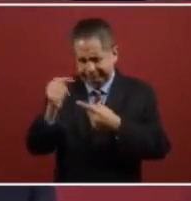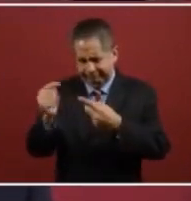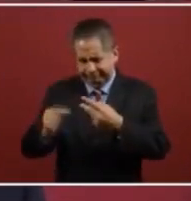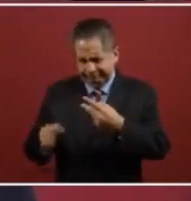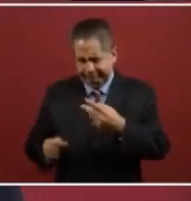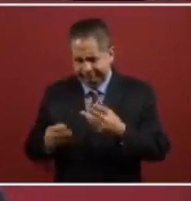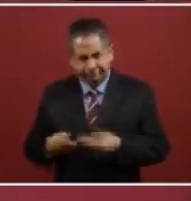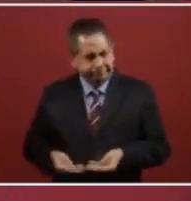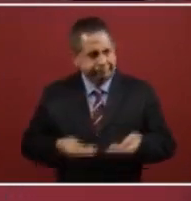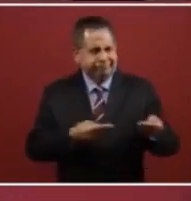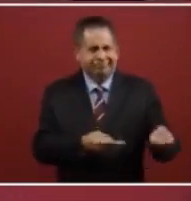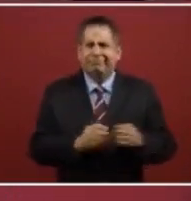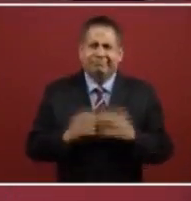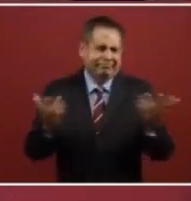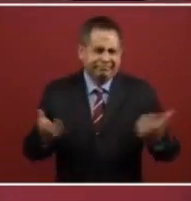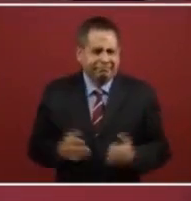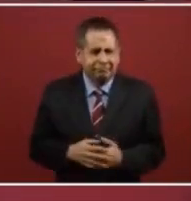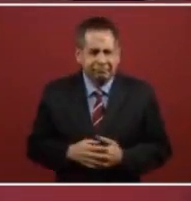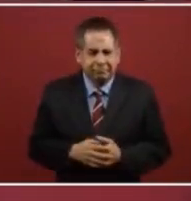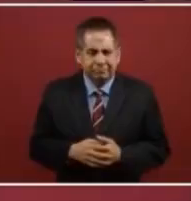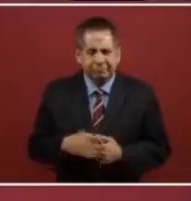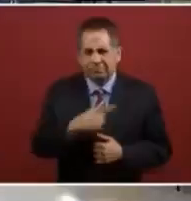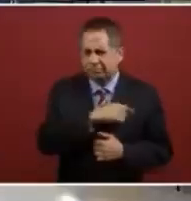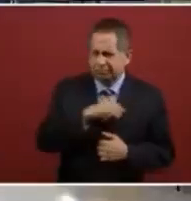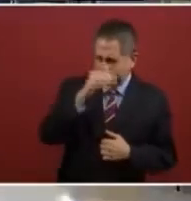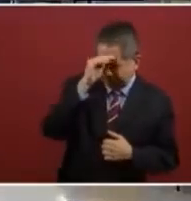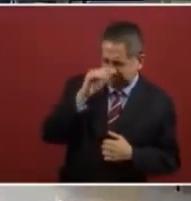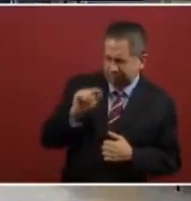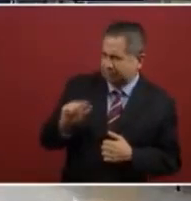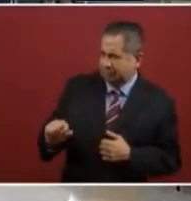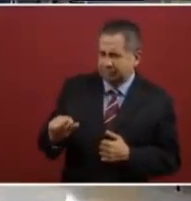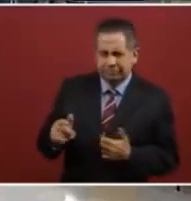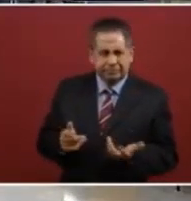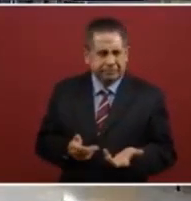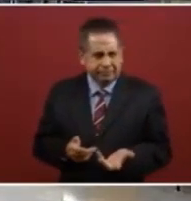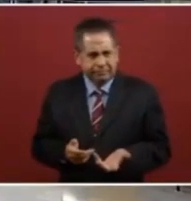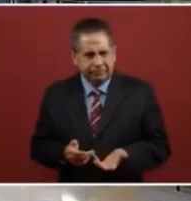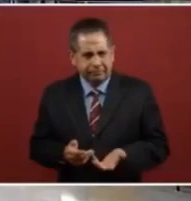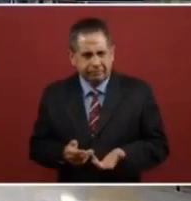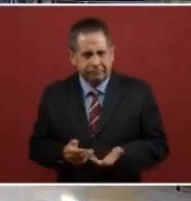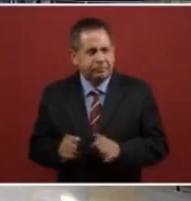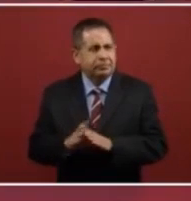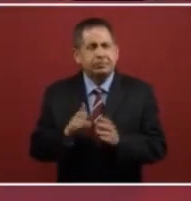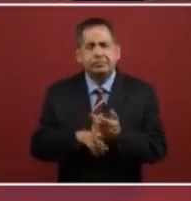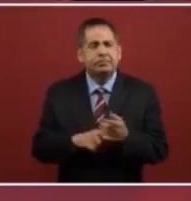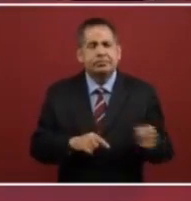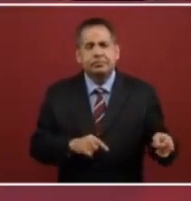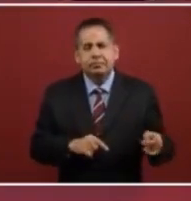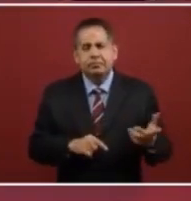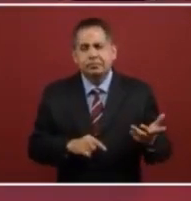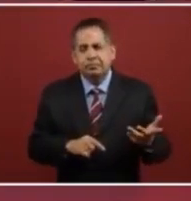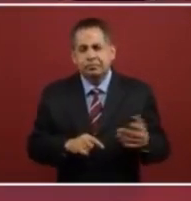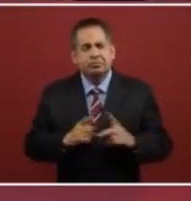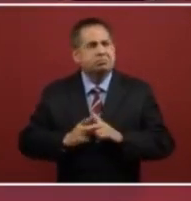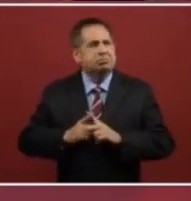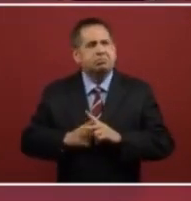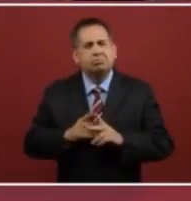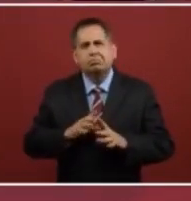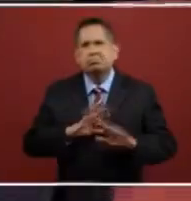¿Les why the parece president would earn so little. poco? Because nobody can earn more Son than como, the ya hago president. las